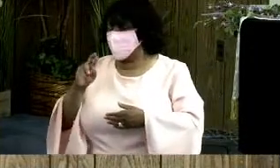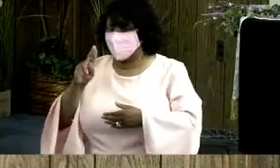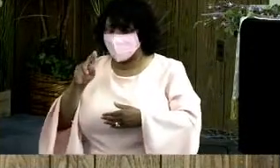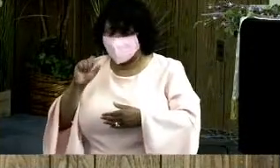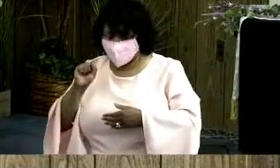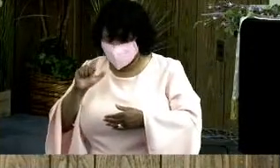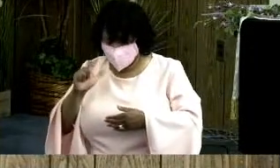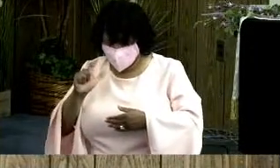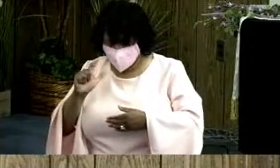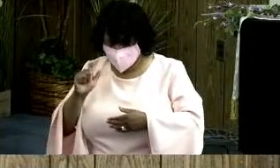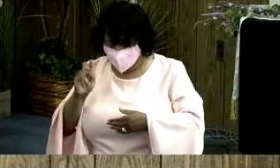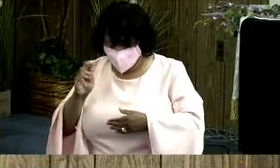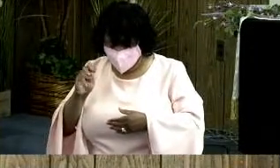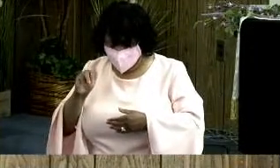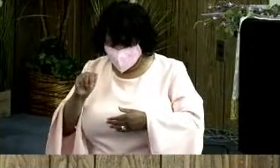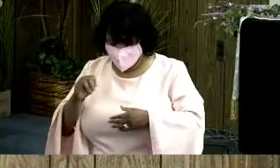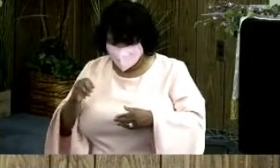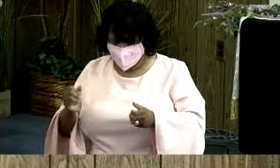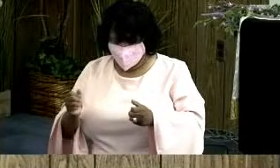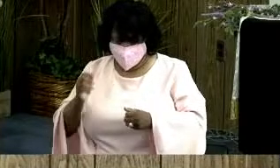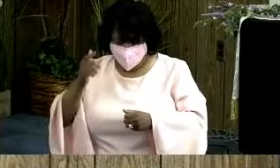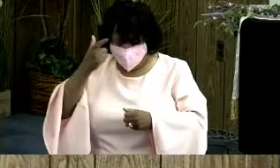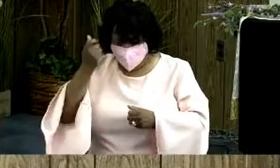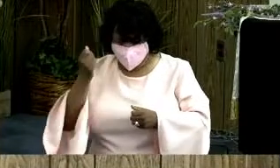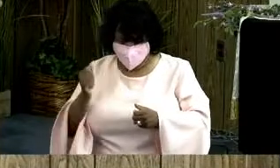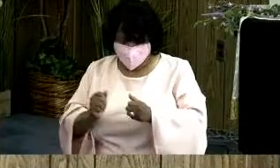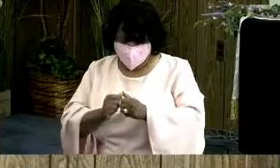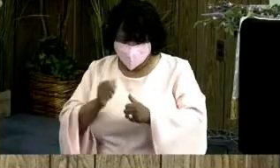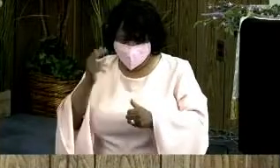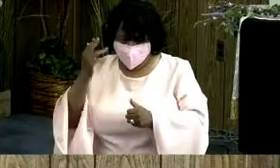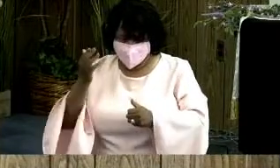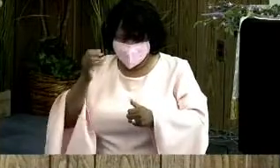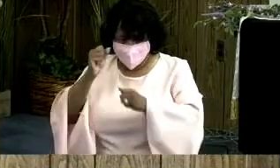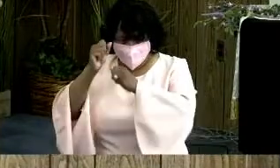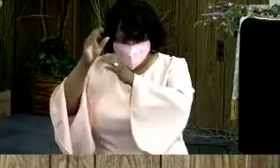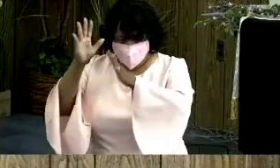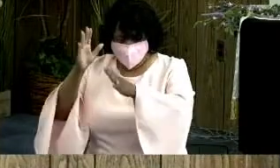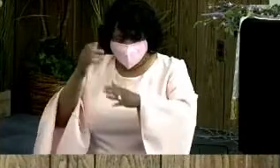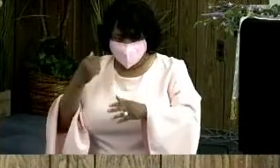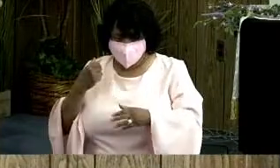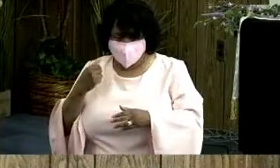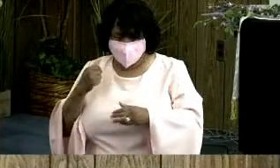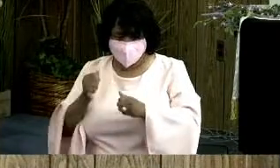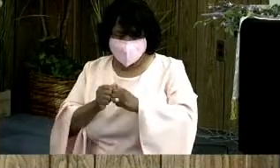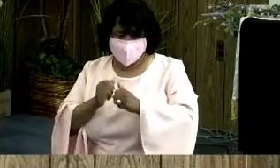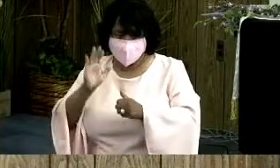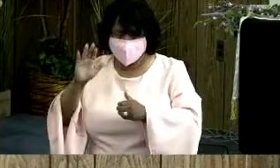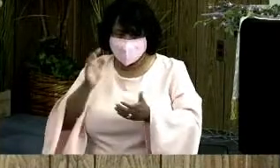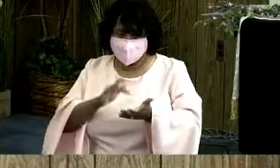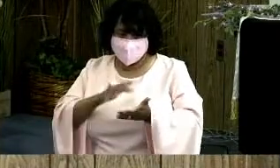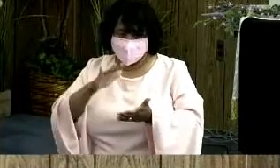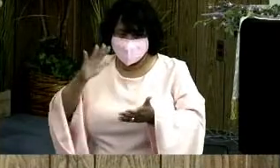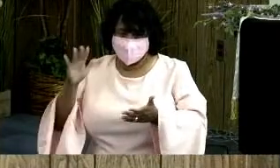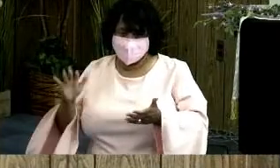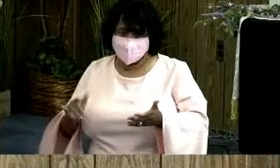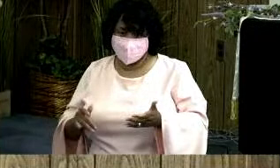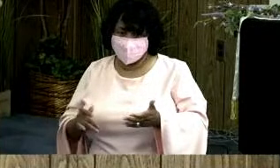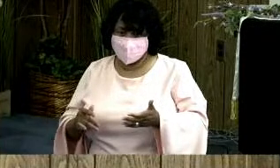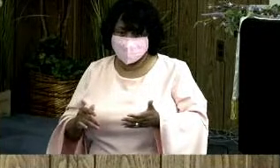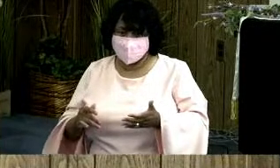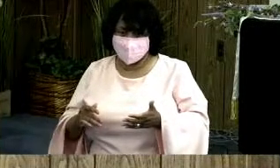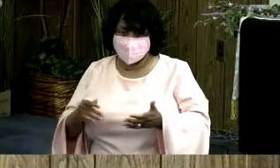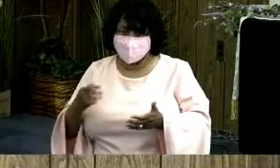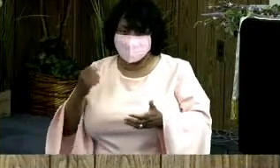Father, with your glory, will light up the new Jerusalem. Father, we thank you